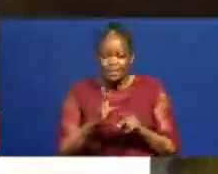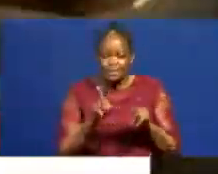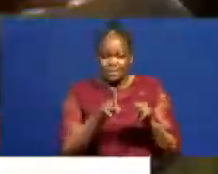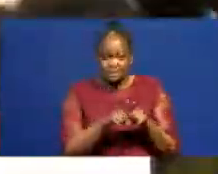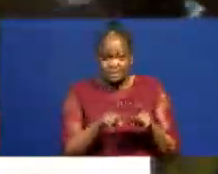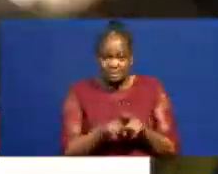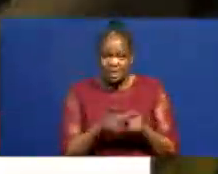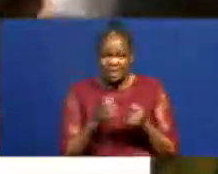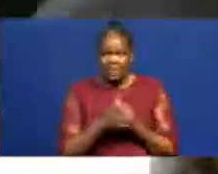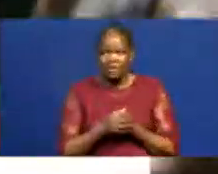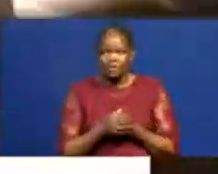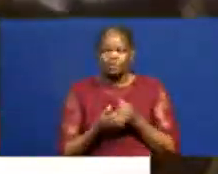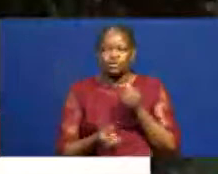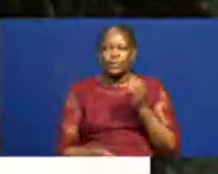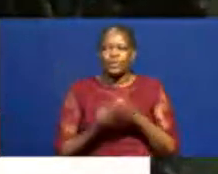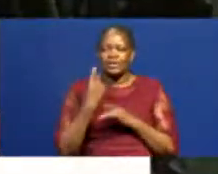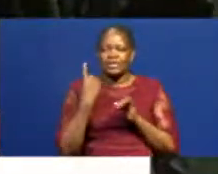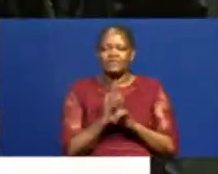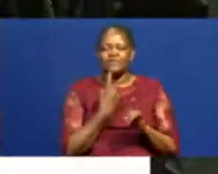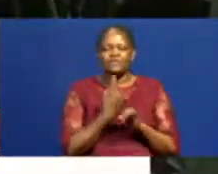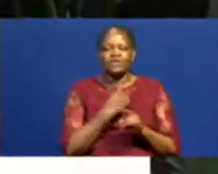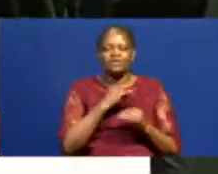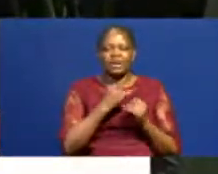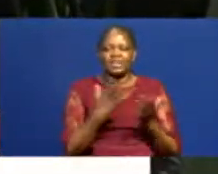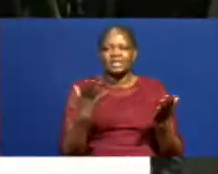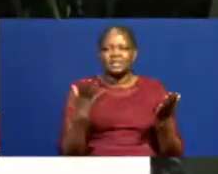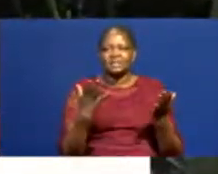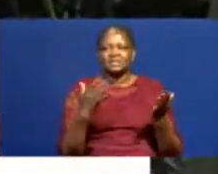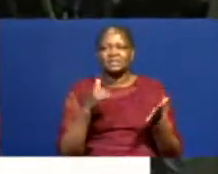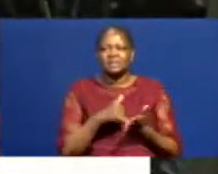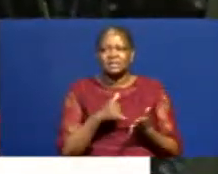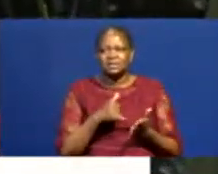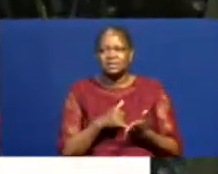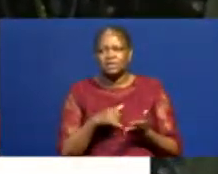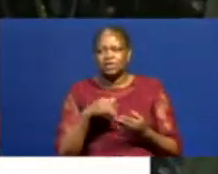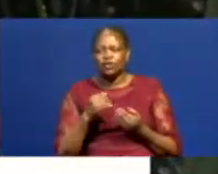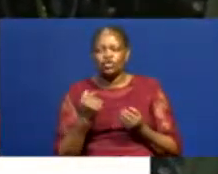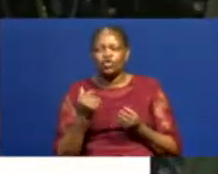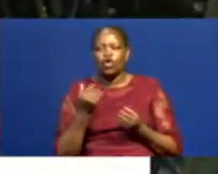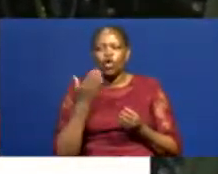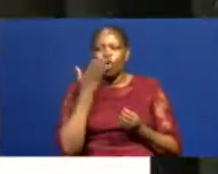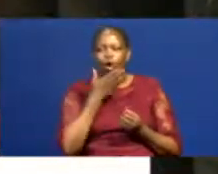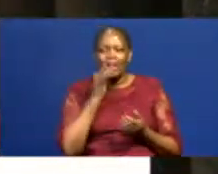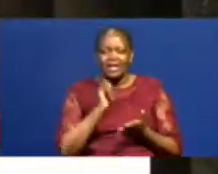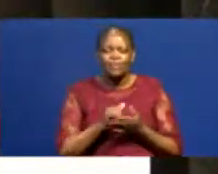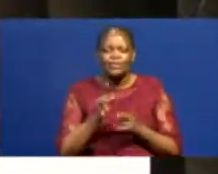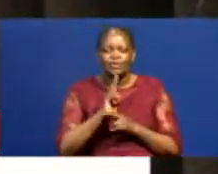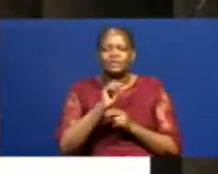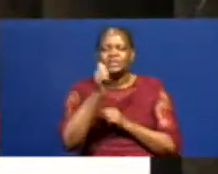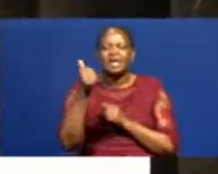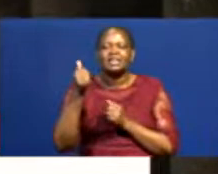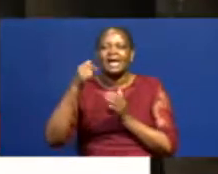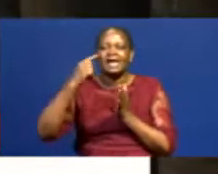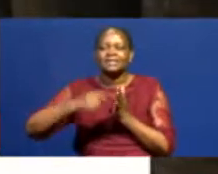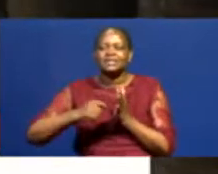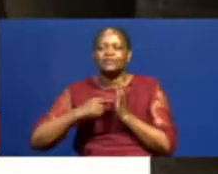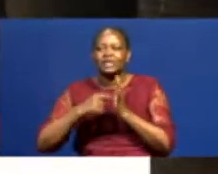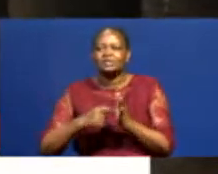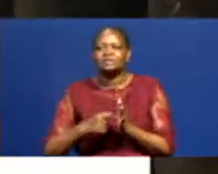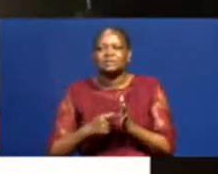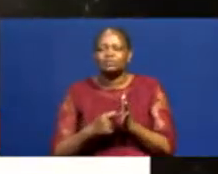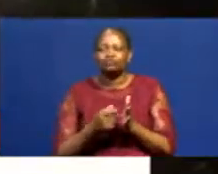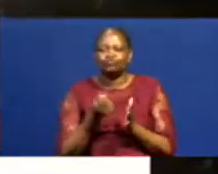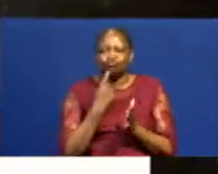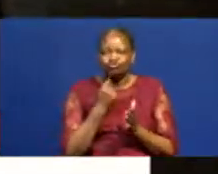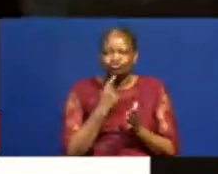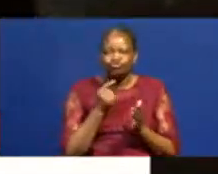processing plant to produce different avocado products, including avocado oil, that will be used in other industries such as